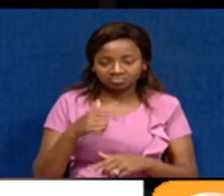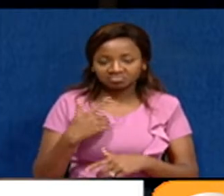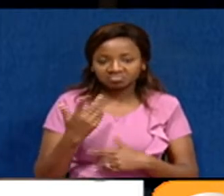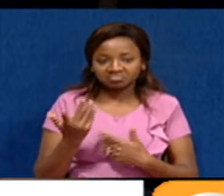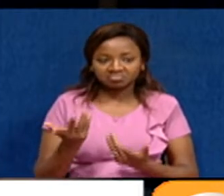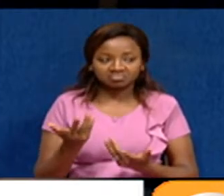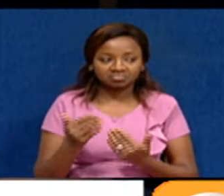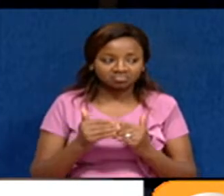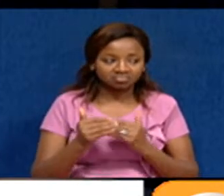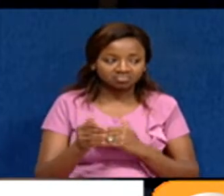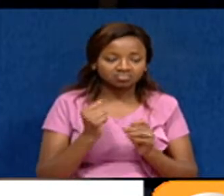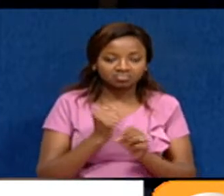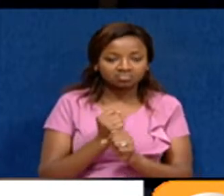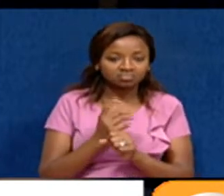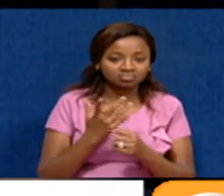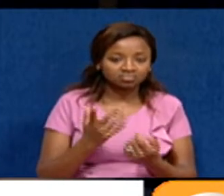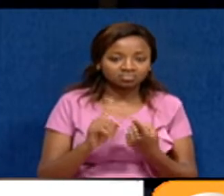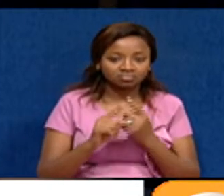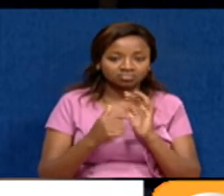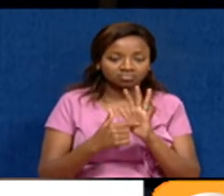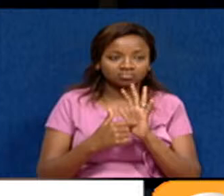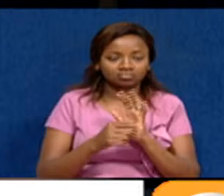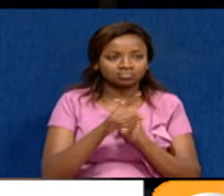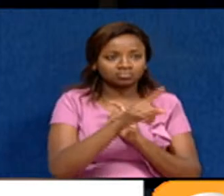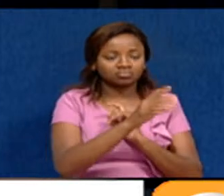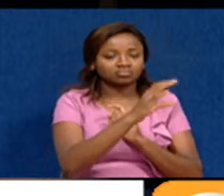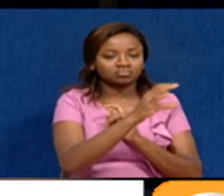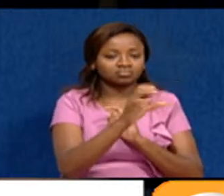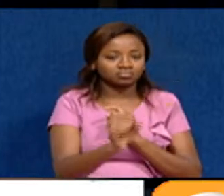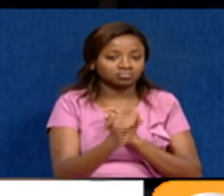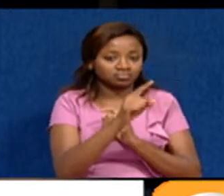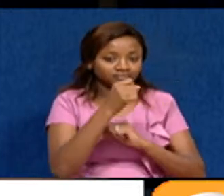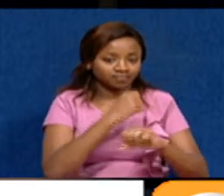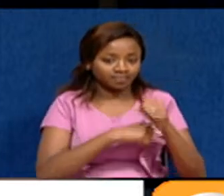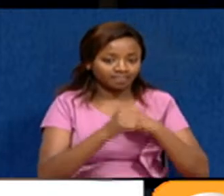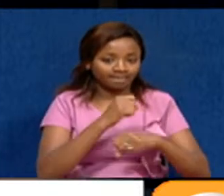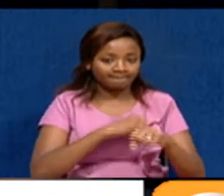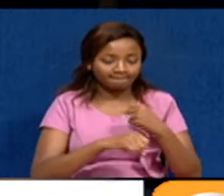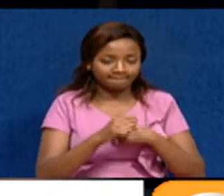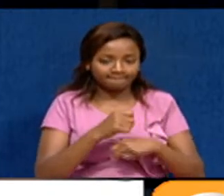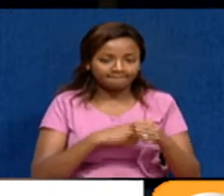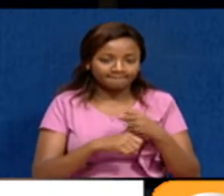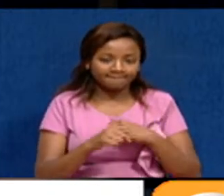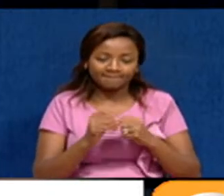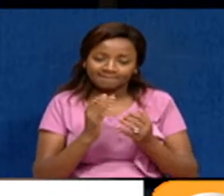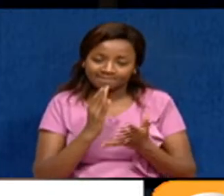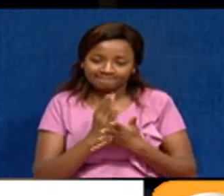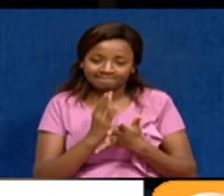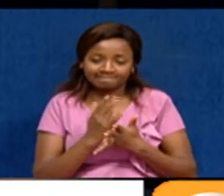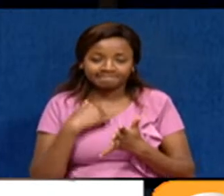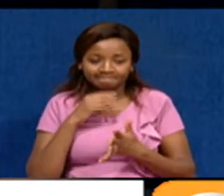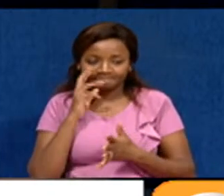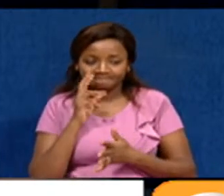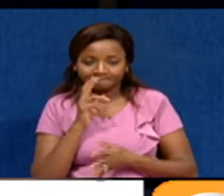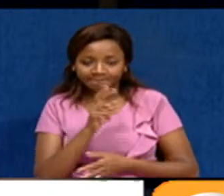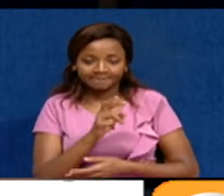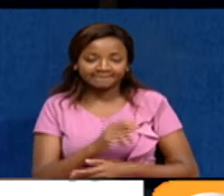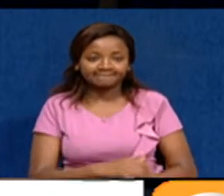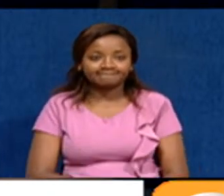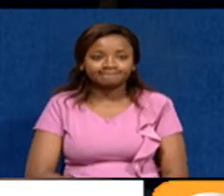know, the CS took on behalf of the government? It is really true